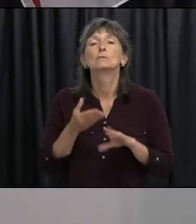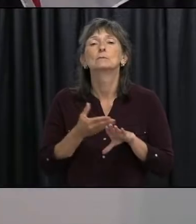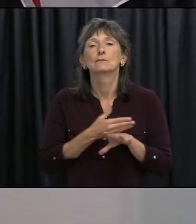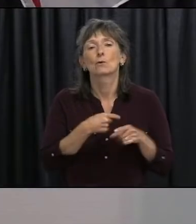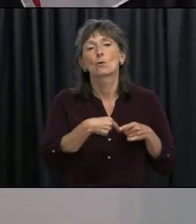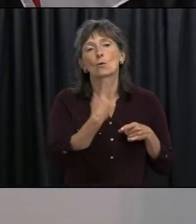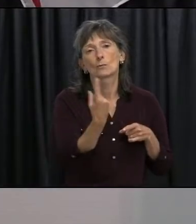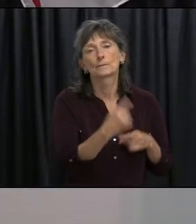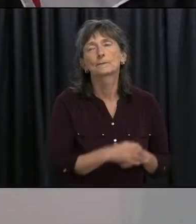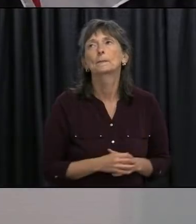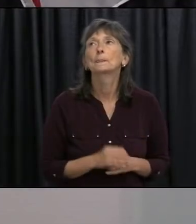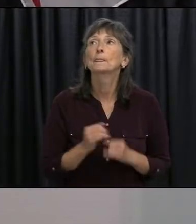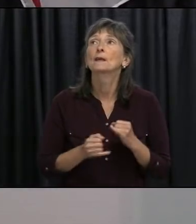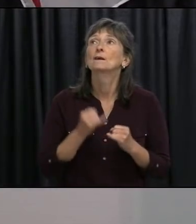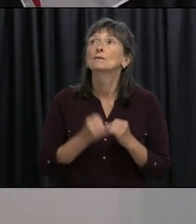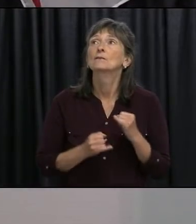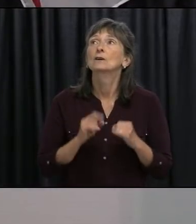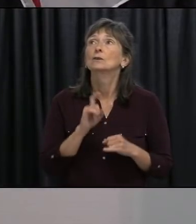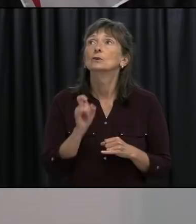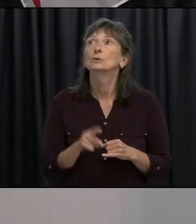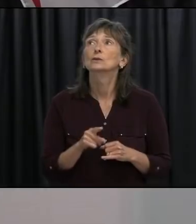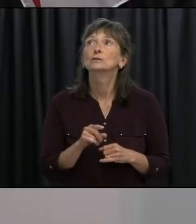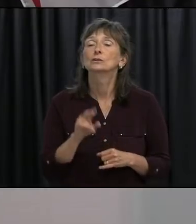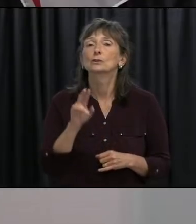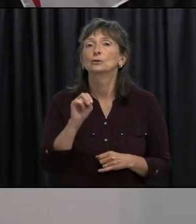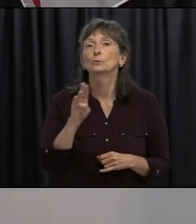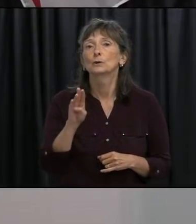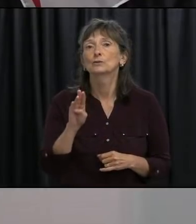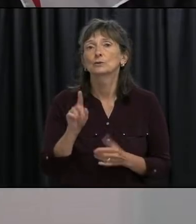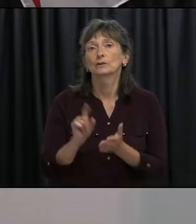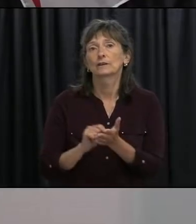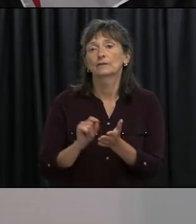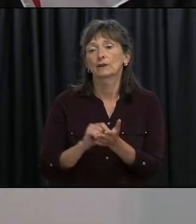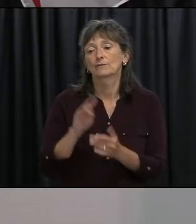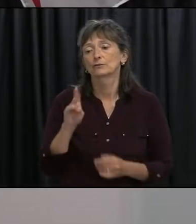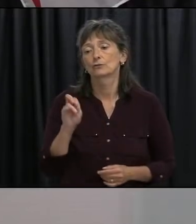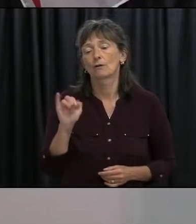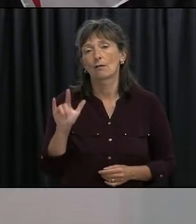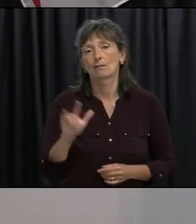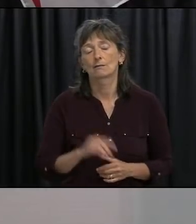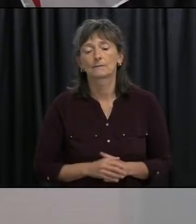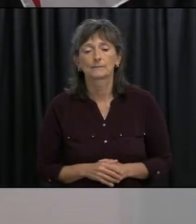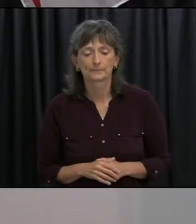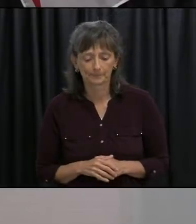Our final questions today are from Adam Uris of New Brunswick's Telegraph-Journal. Please go ahead.